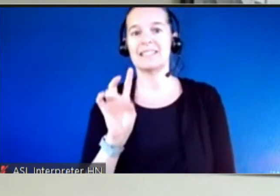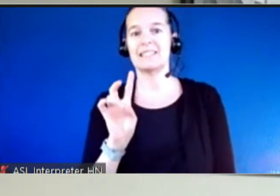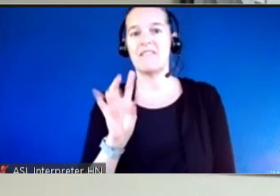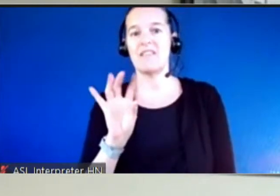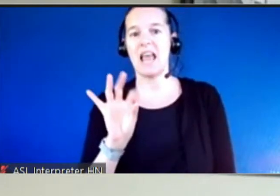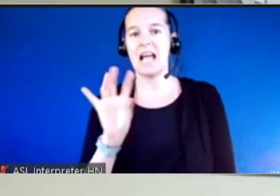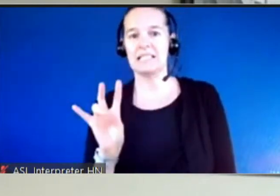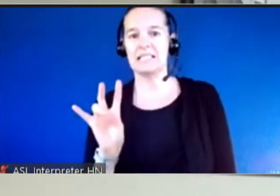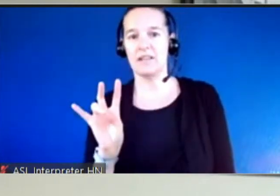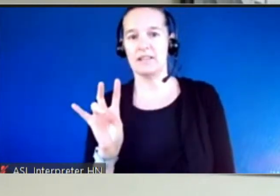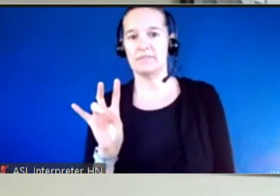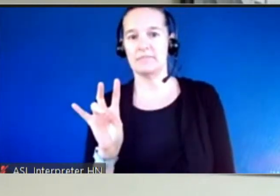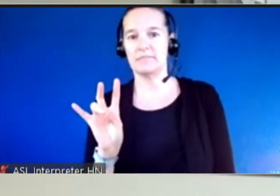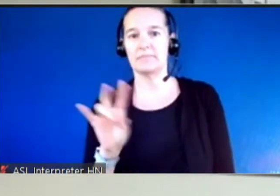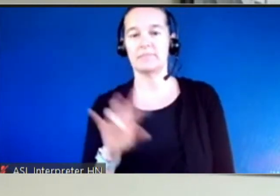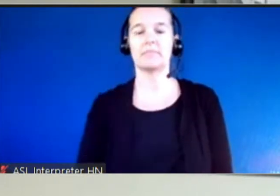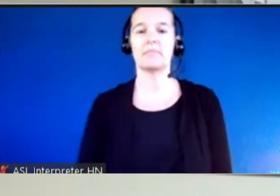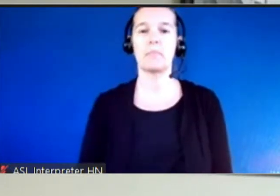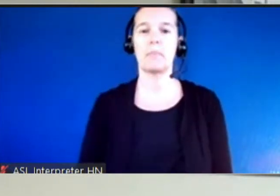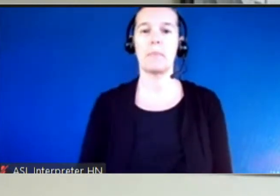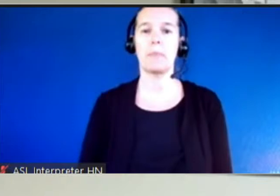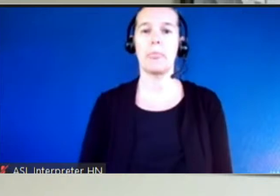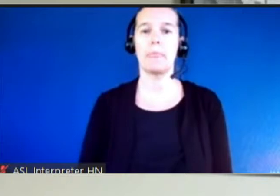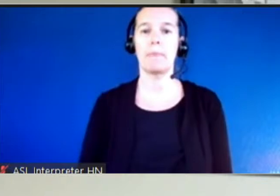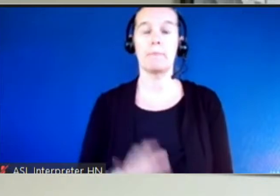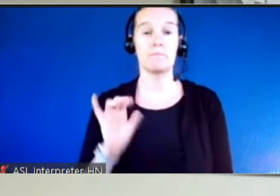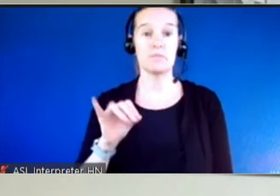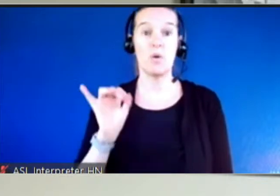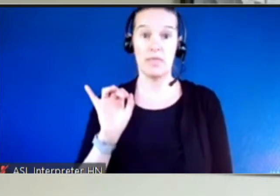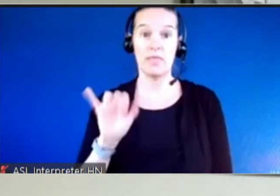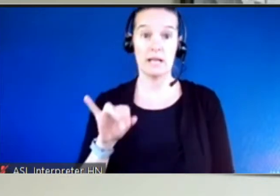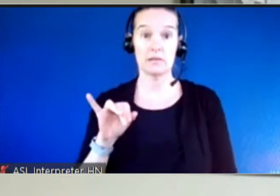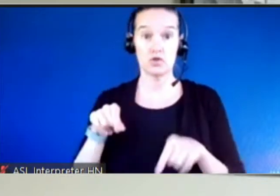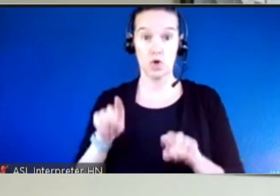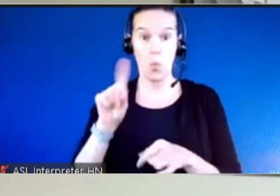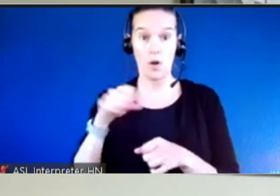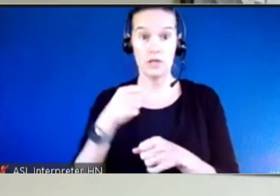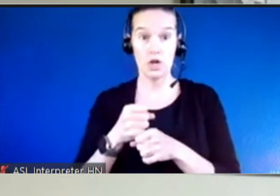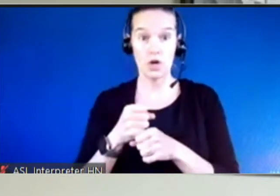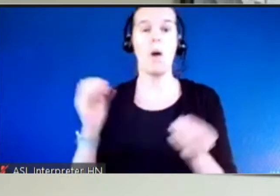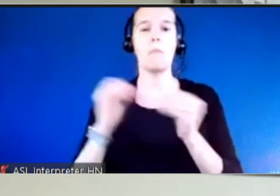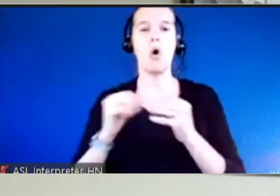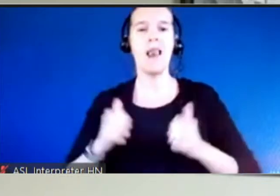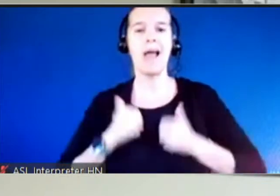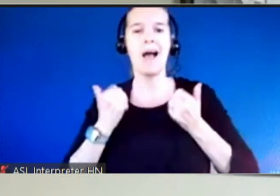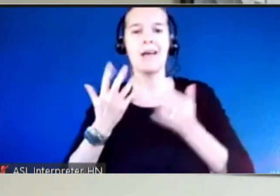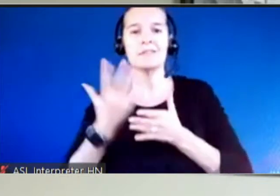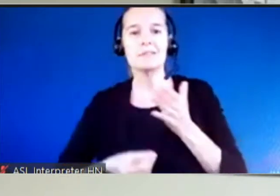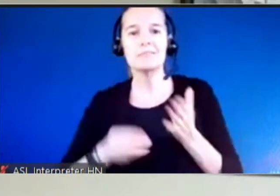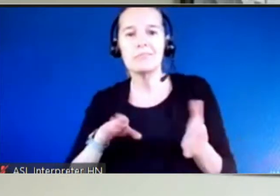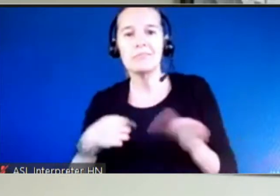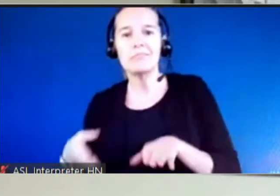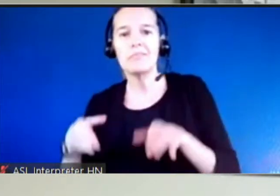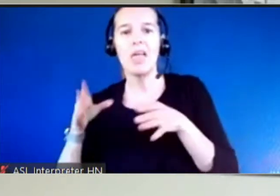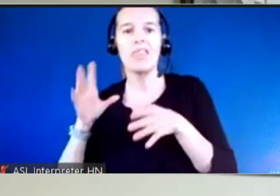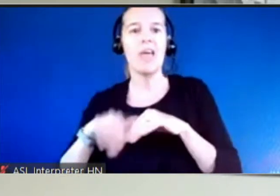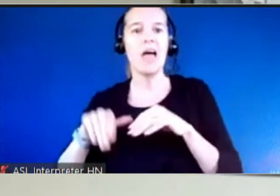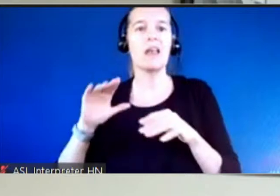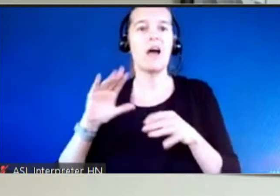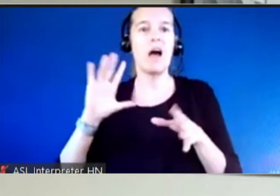450,797,000. That is in 1 year more than the American lives lost in all of World War